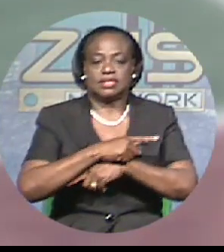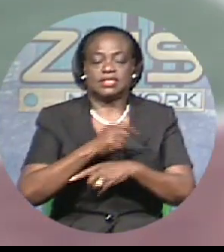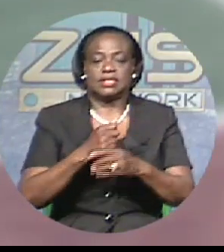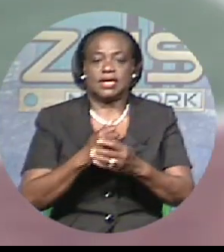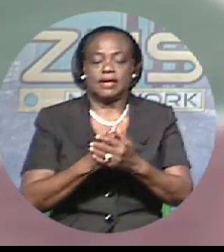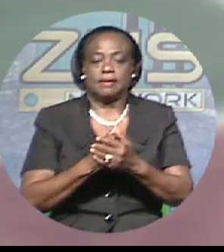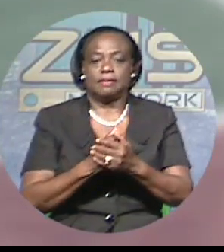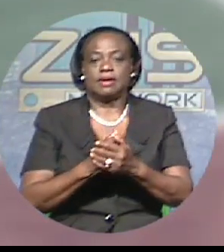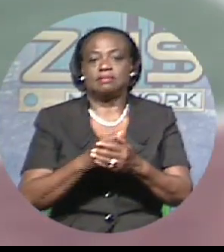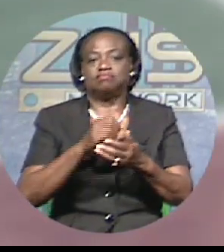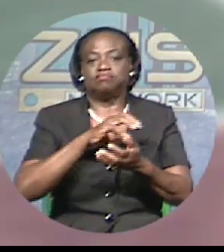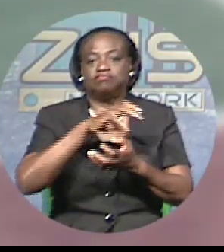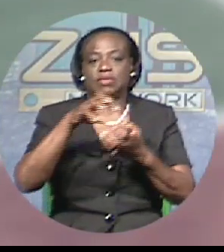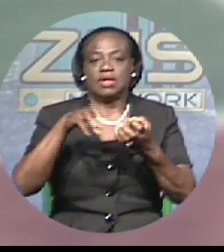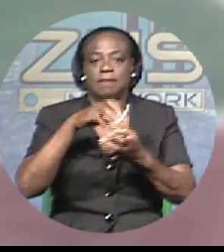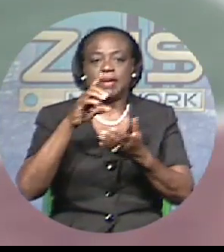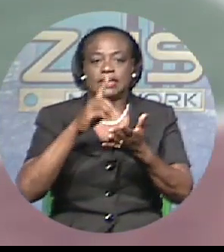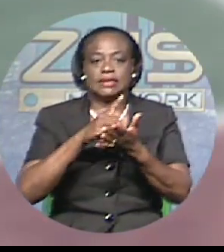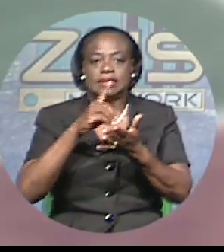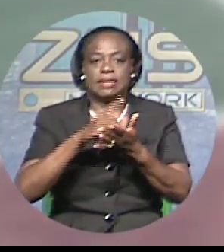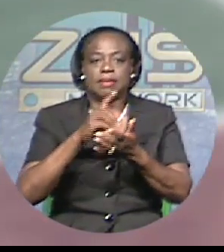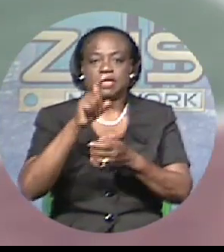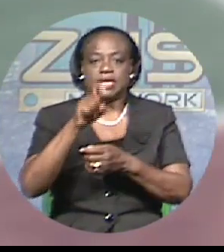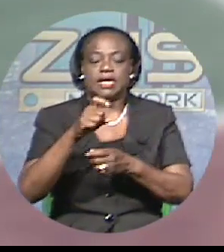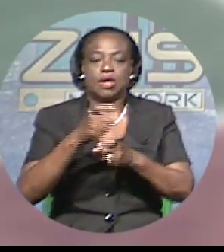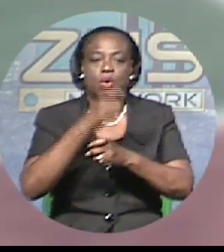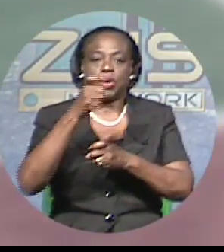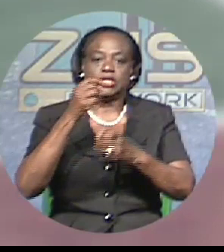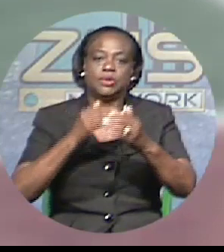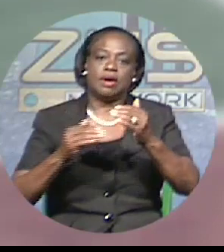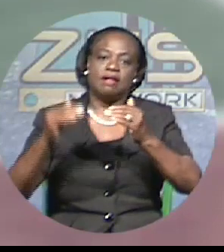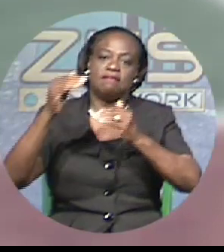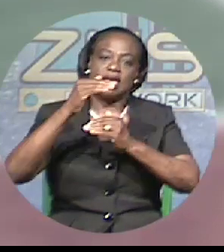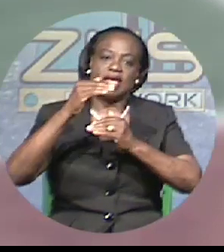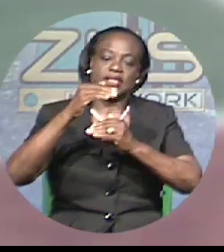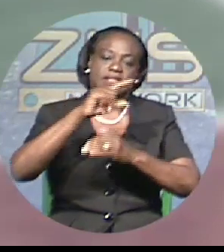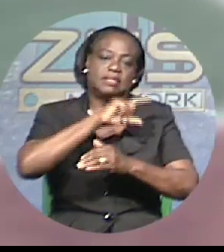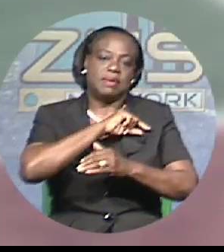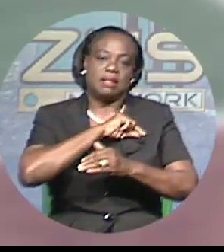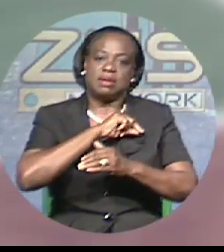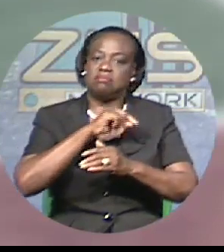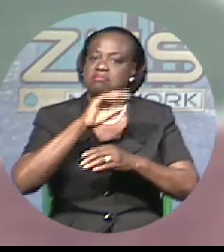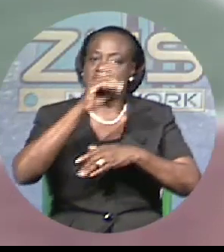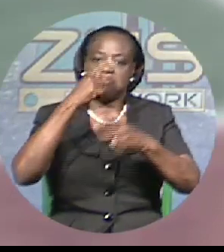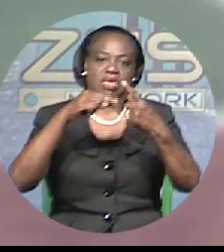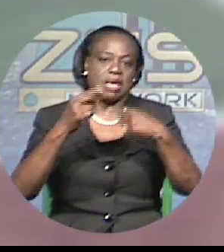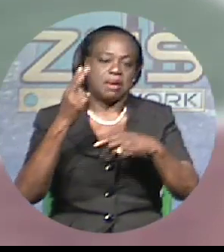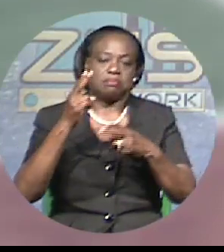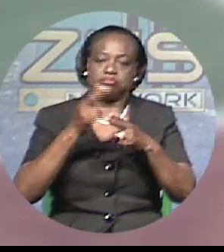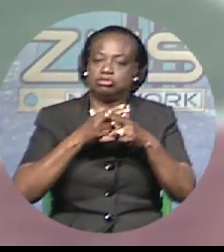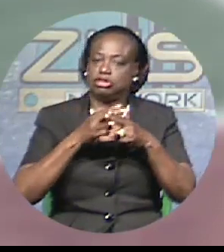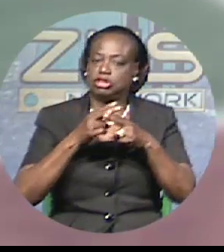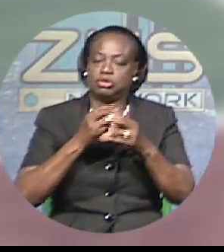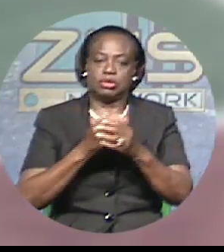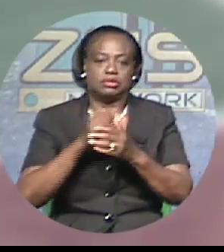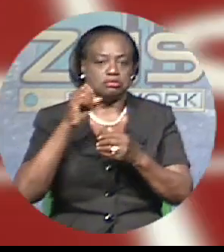mixed doubles. The duo needed a win to advance to the medal rounds, but they too came up short, losing 6-3 and